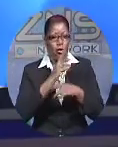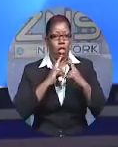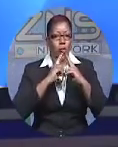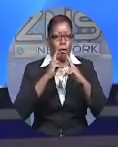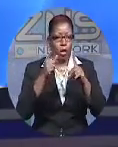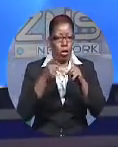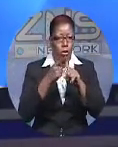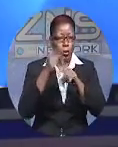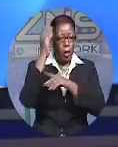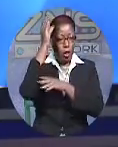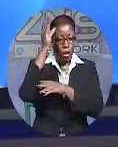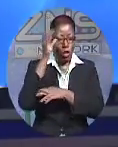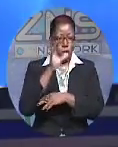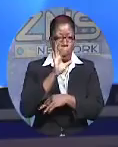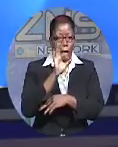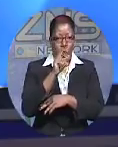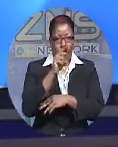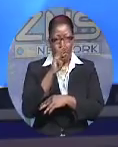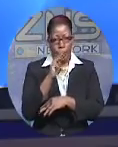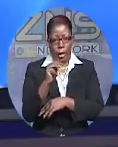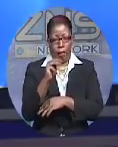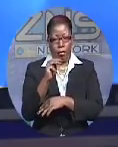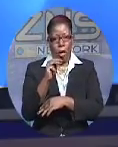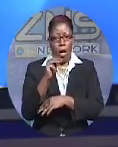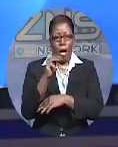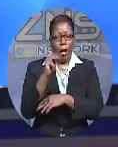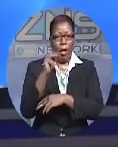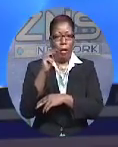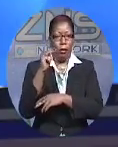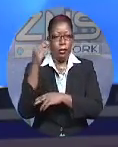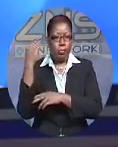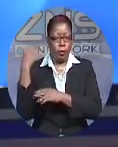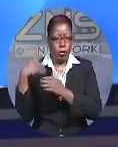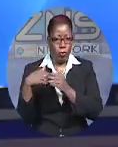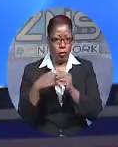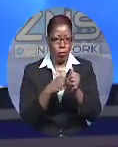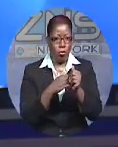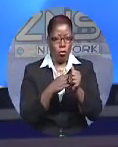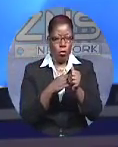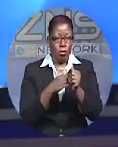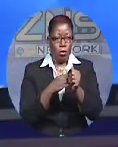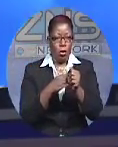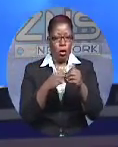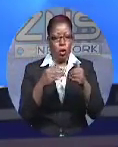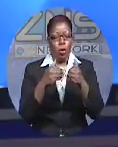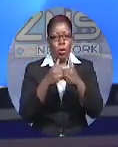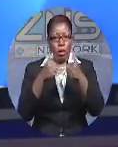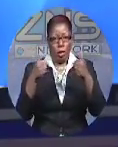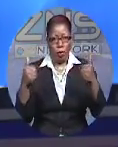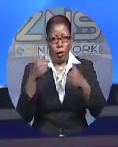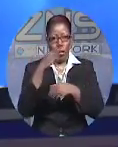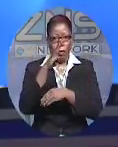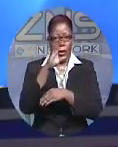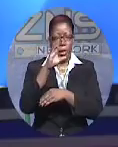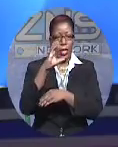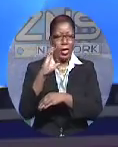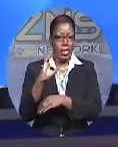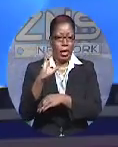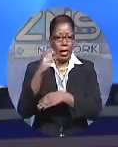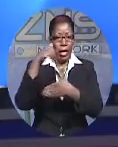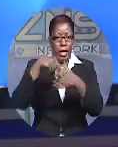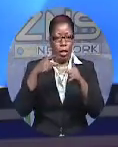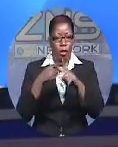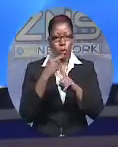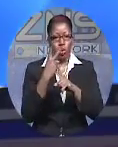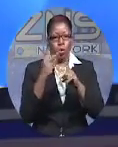to concerns of Free National Movement Chairman Darren Cash over the government's proposal to split the Bahamas Electricity Corporation into